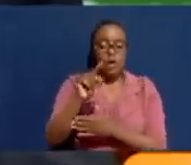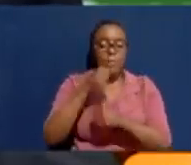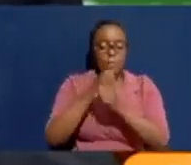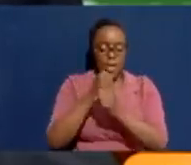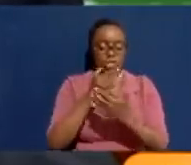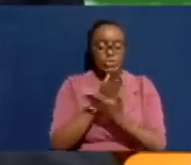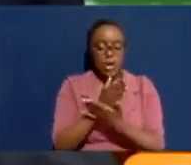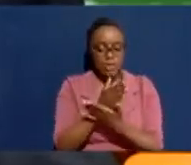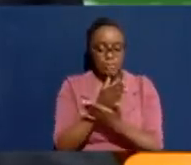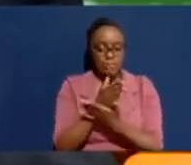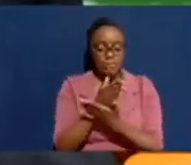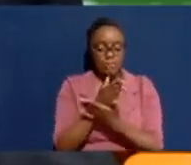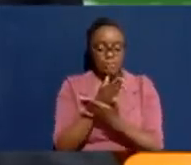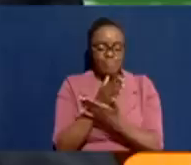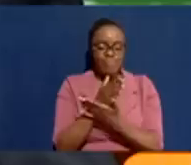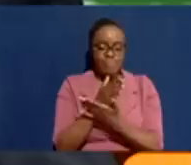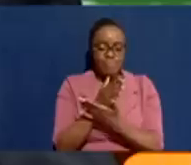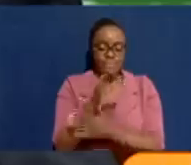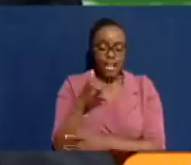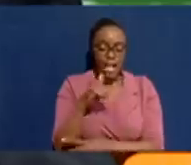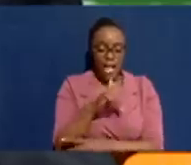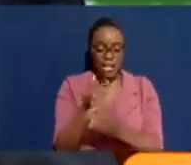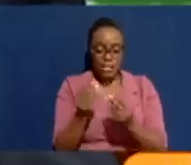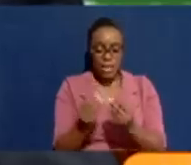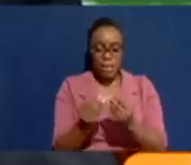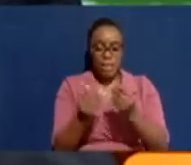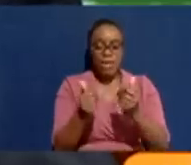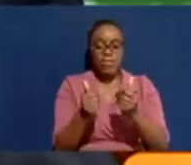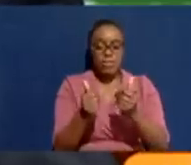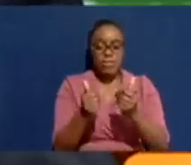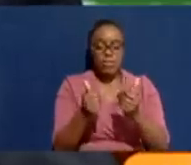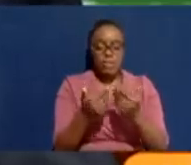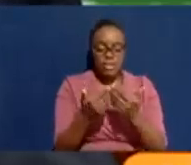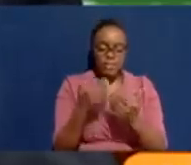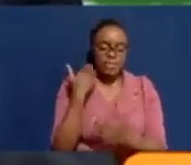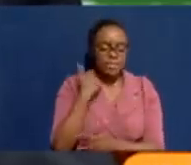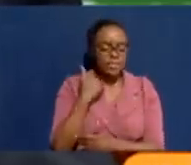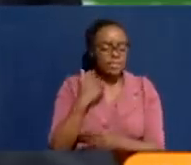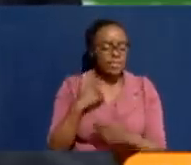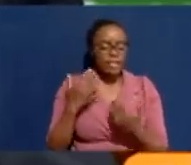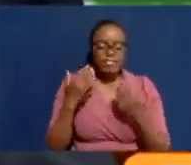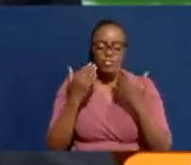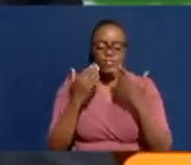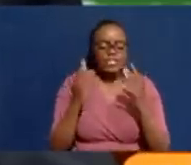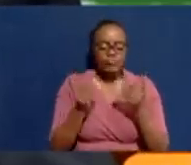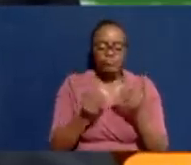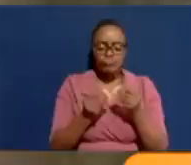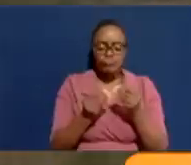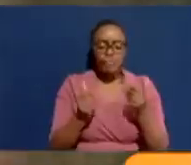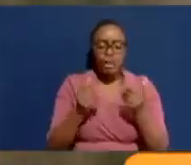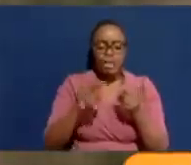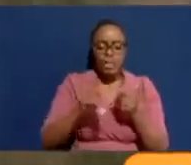sure that we deal with banditry once and for all in the North